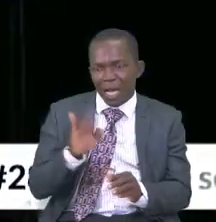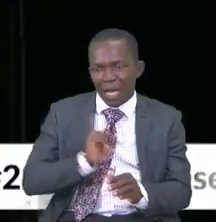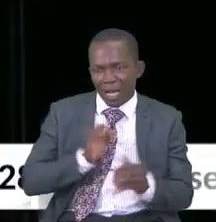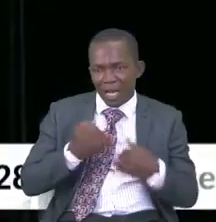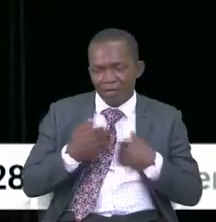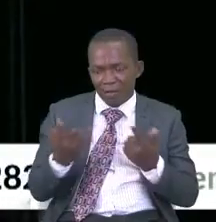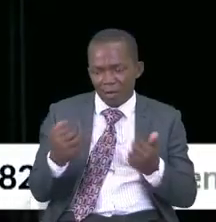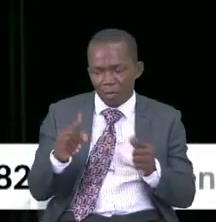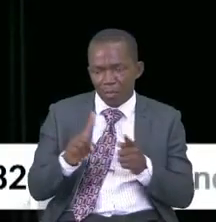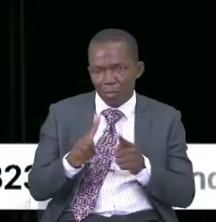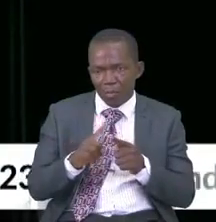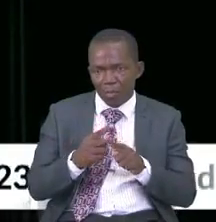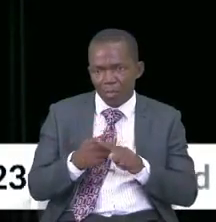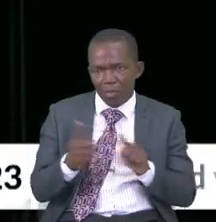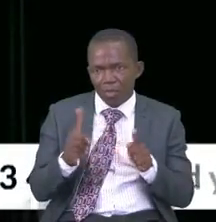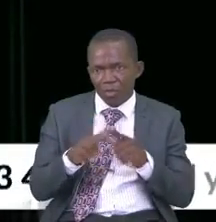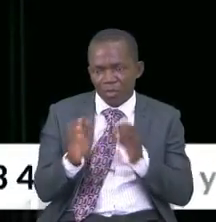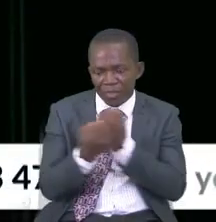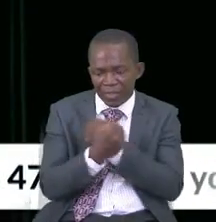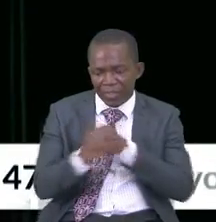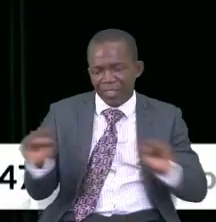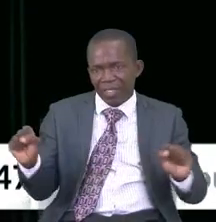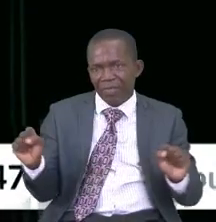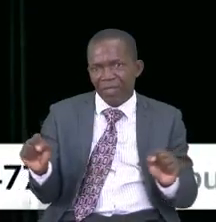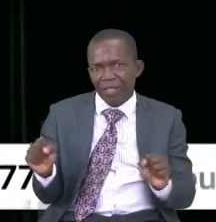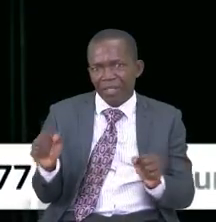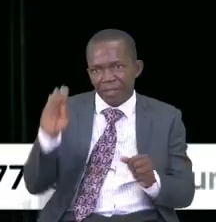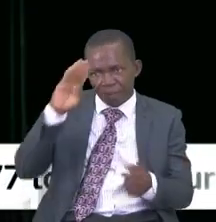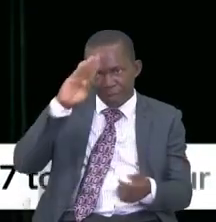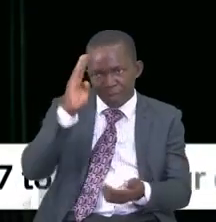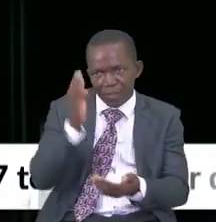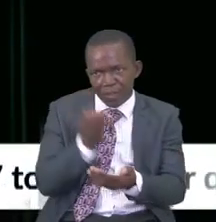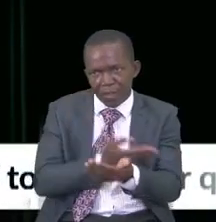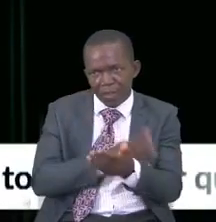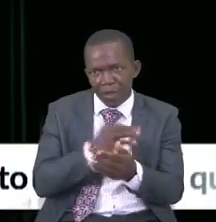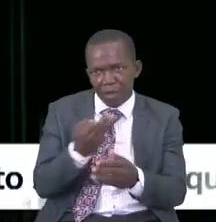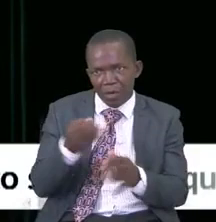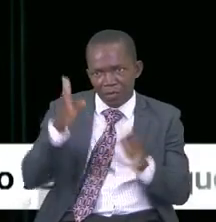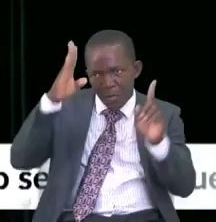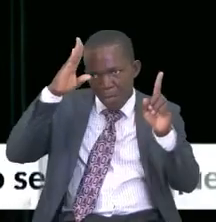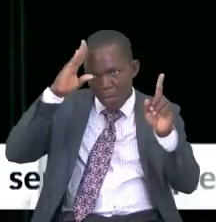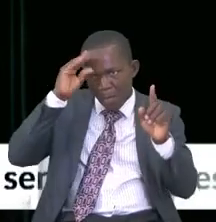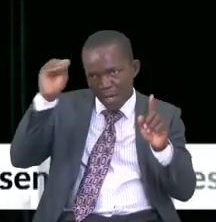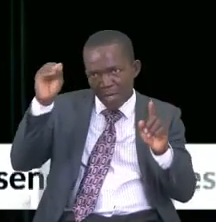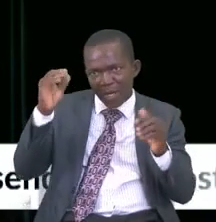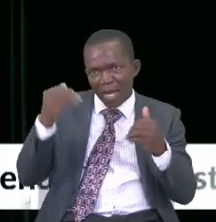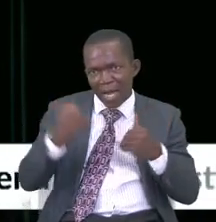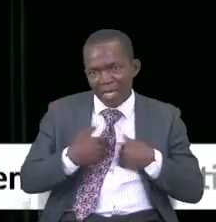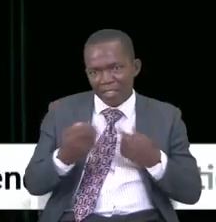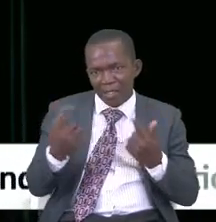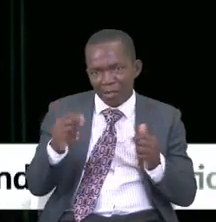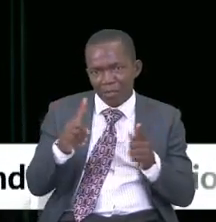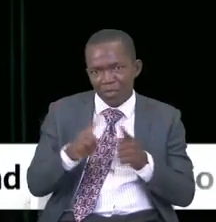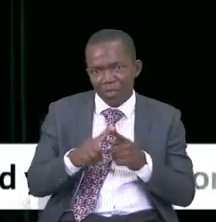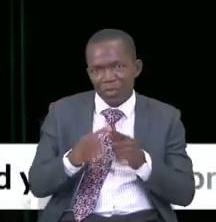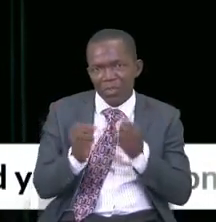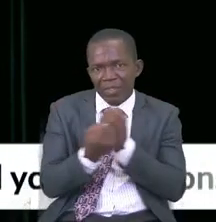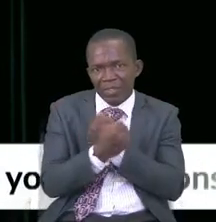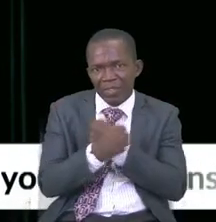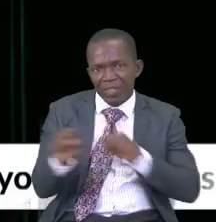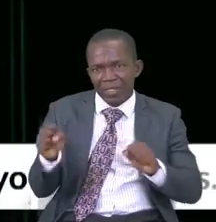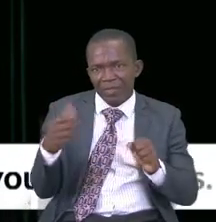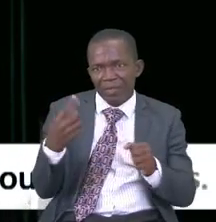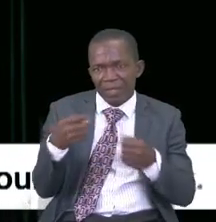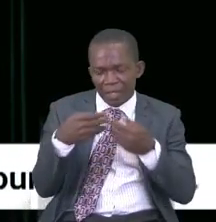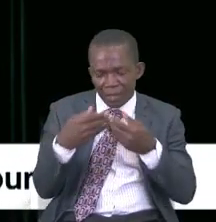Luke 19 verse 10, the Son of Man is come to seek and to save the lost. Audacious